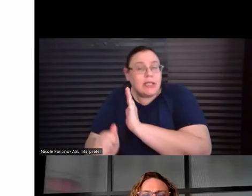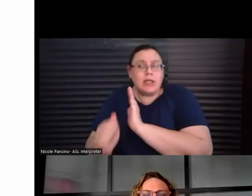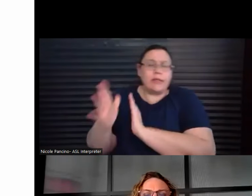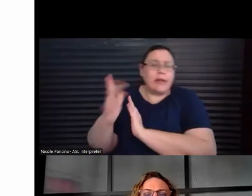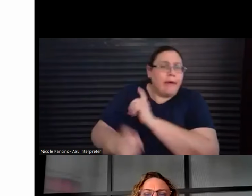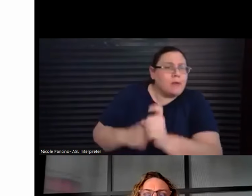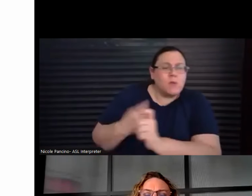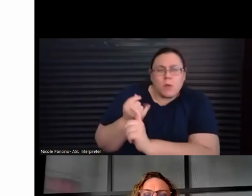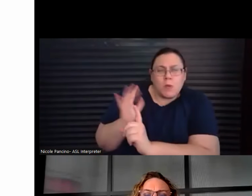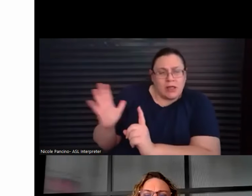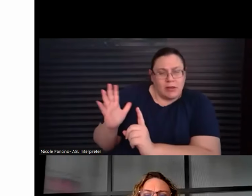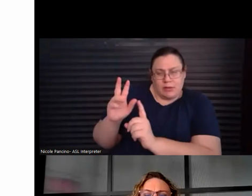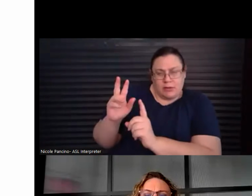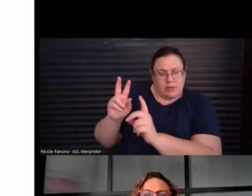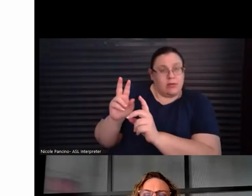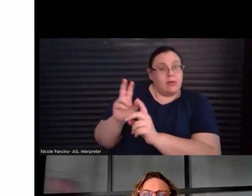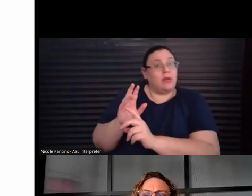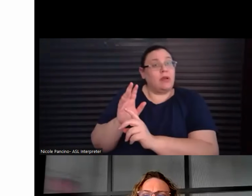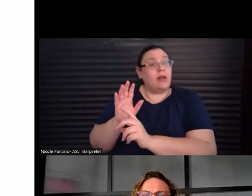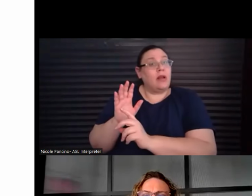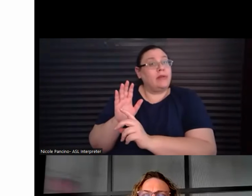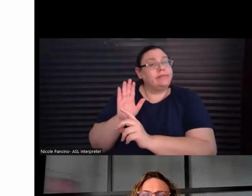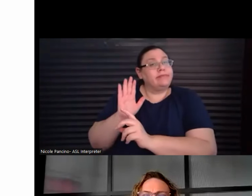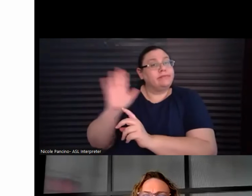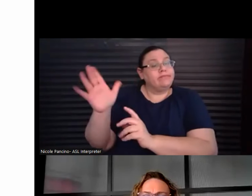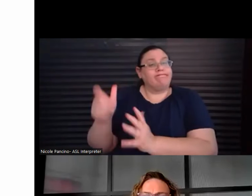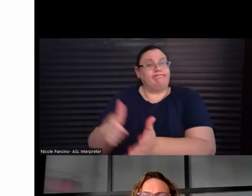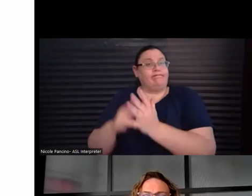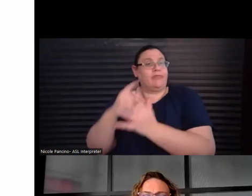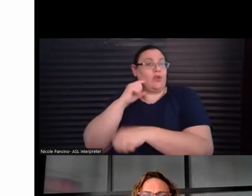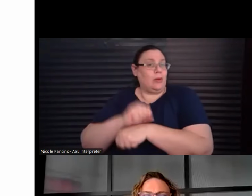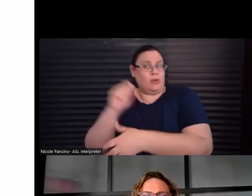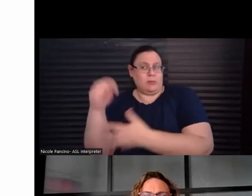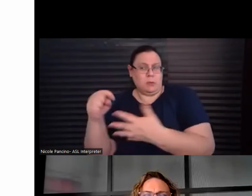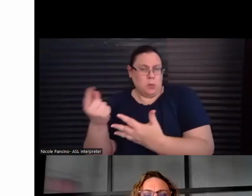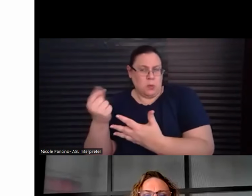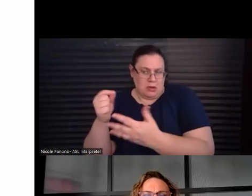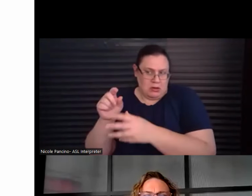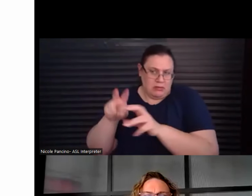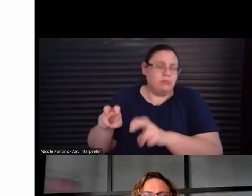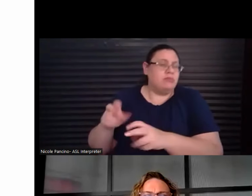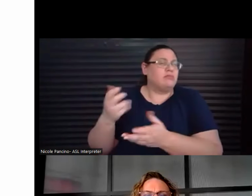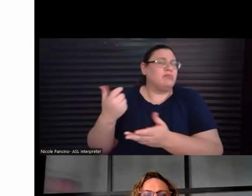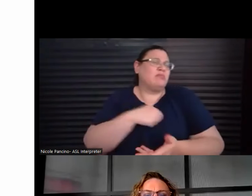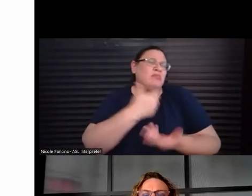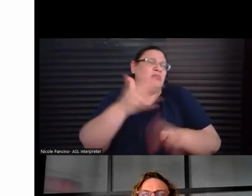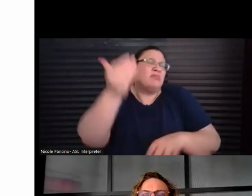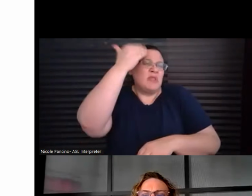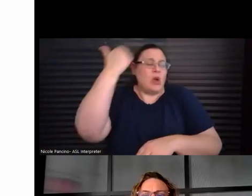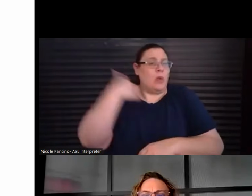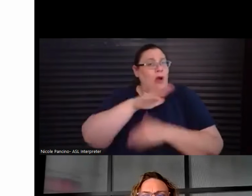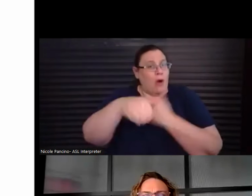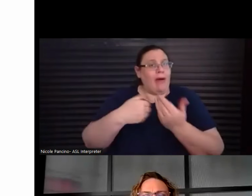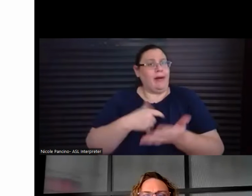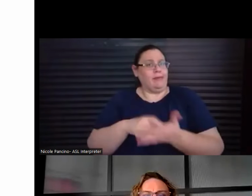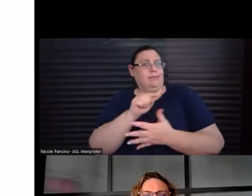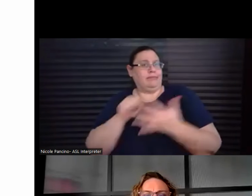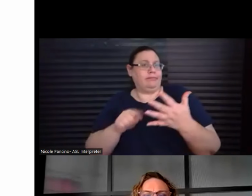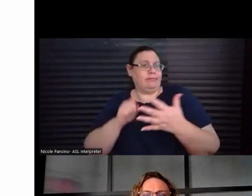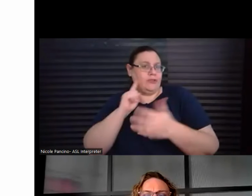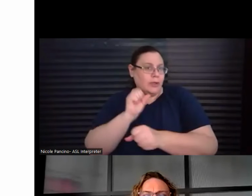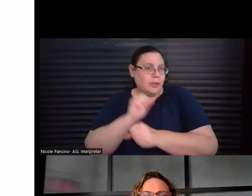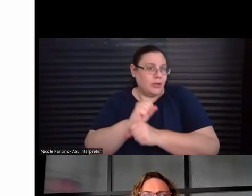are, and what their conditions of employment may be. And we all know that we all have conditions that we have